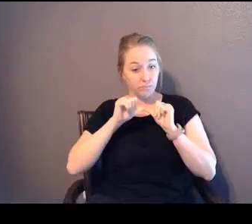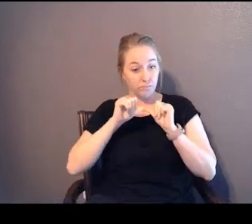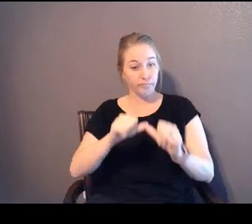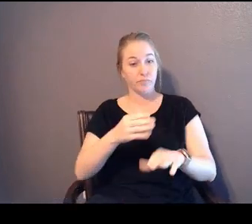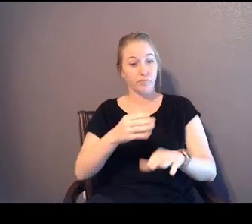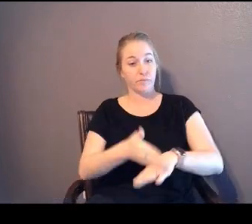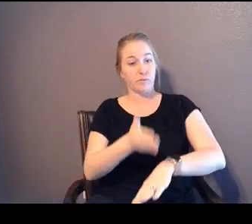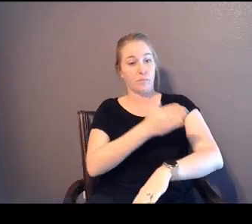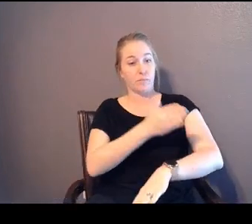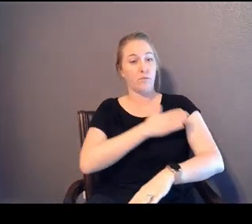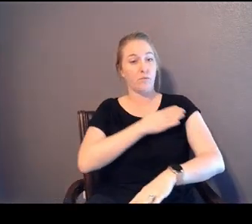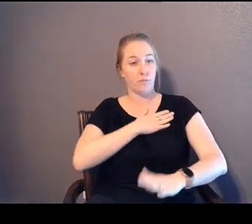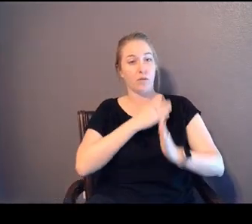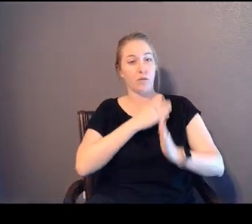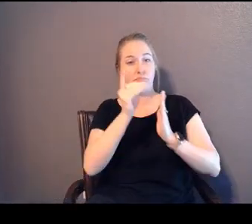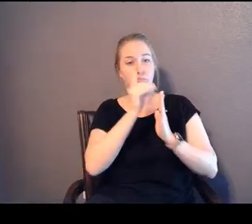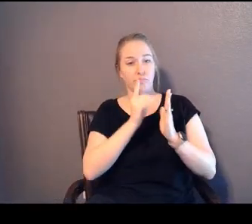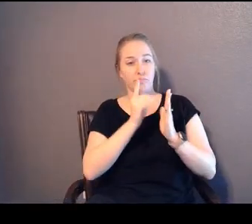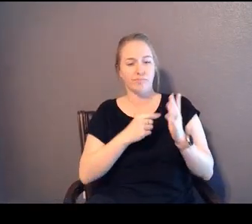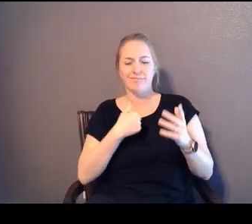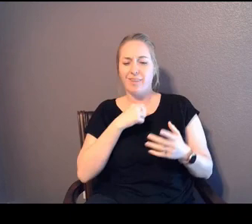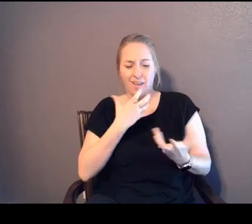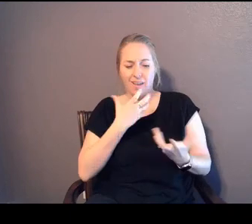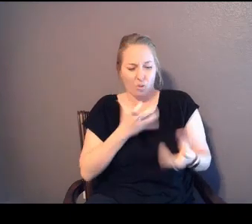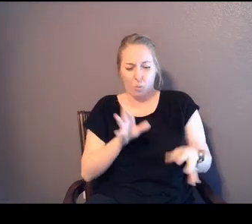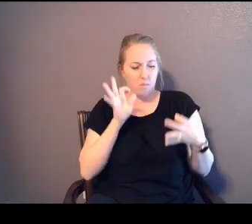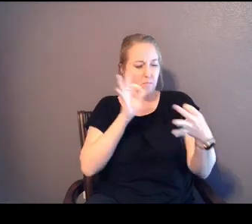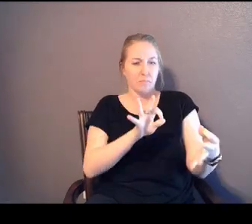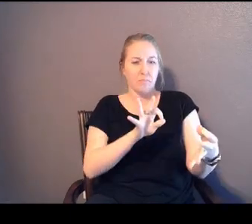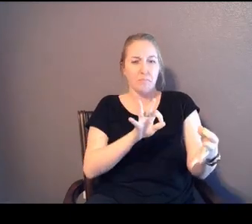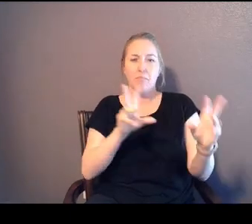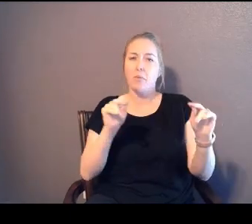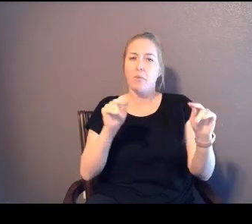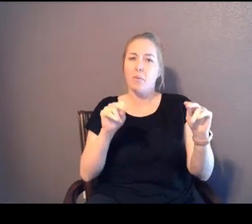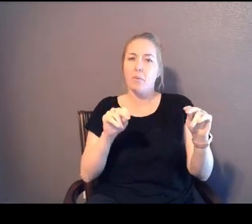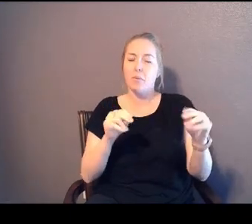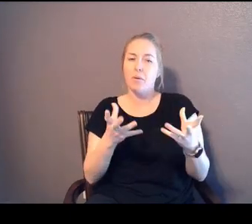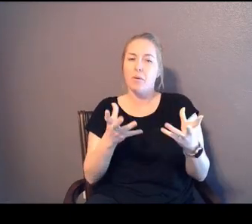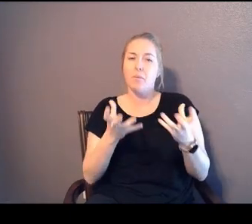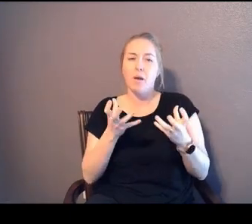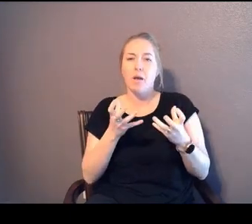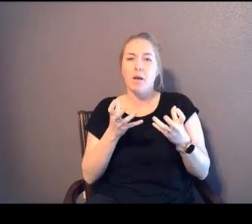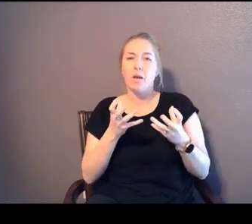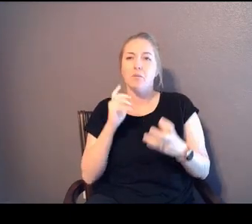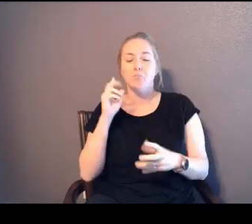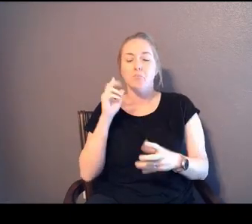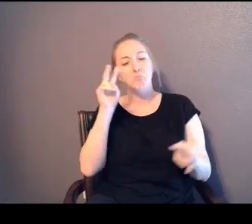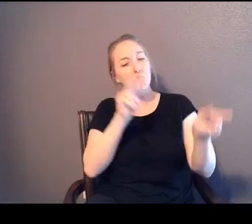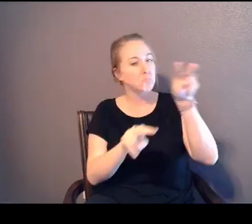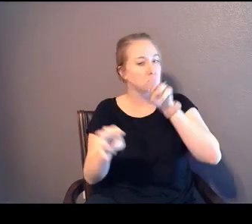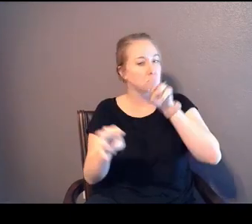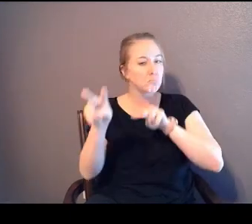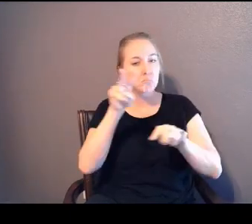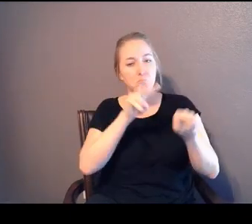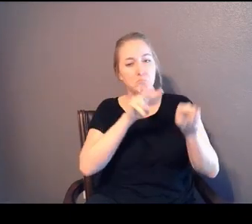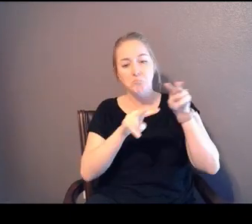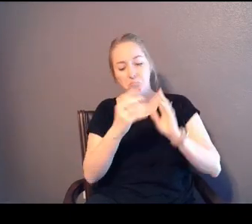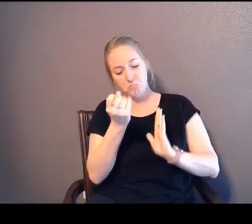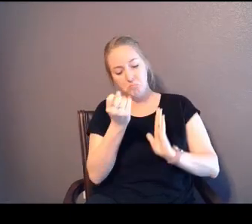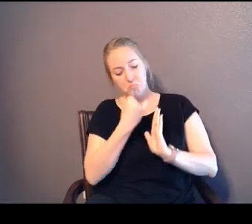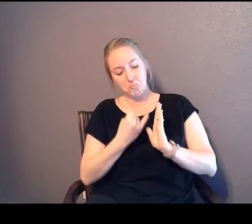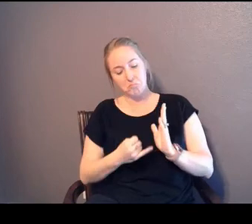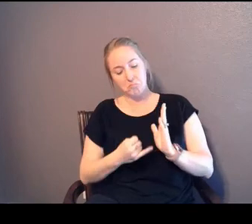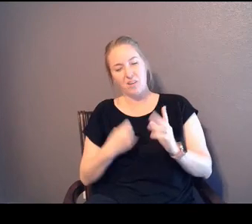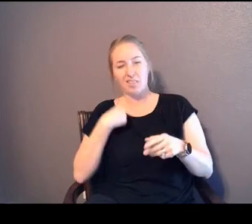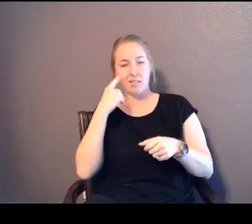it perfect. It's just about looking. So I think that's kind of enough to